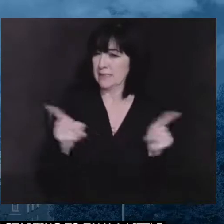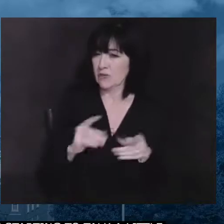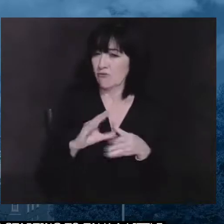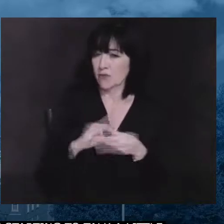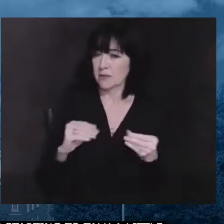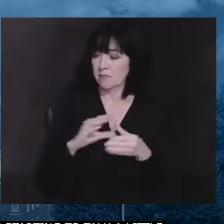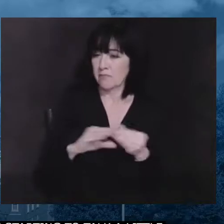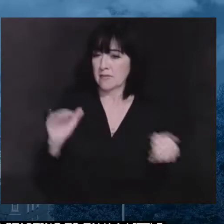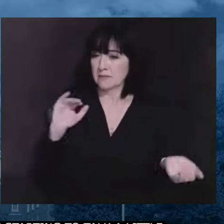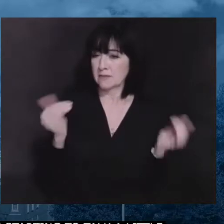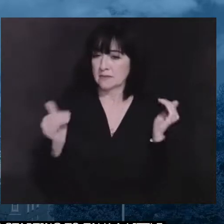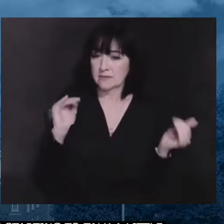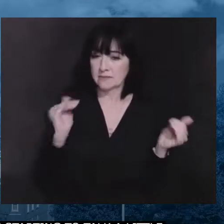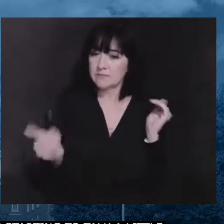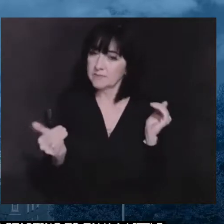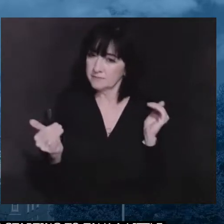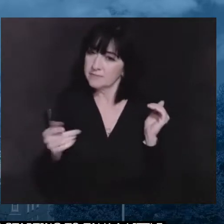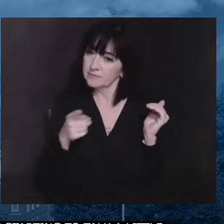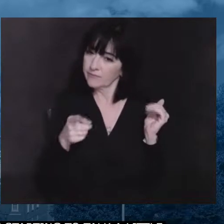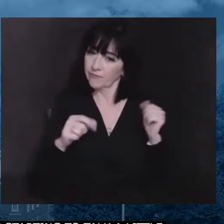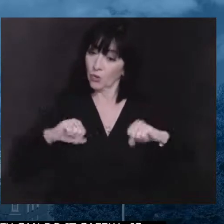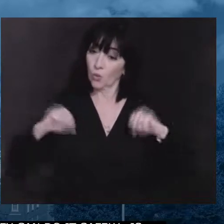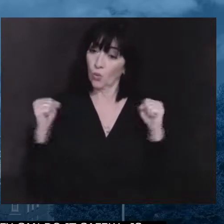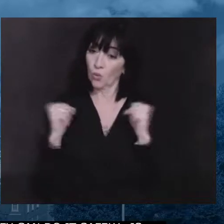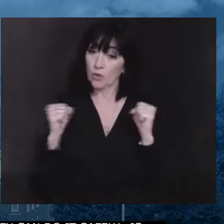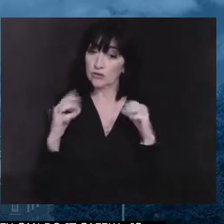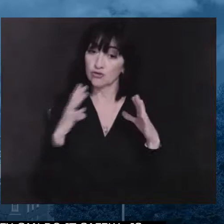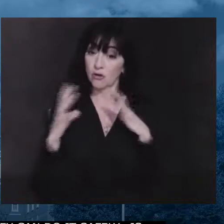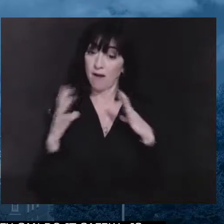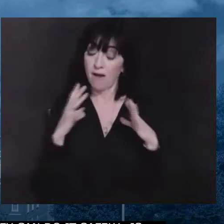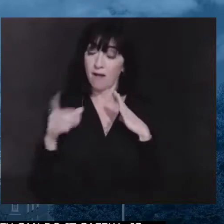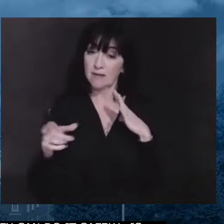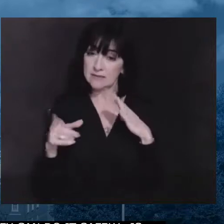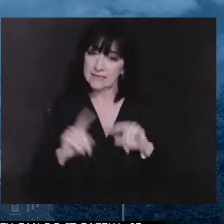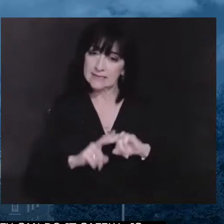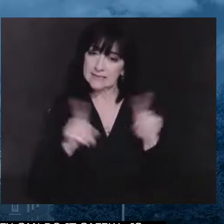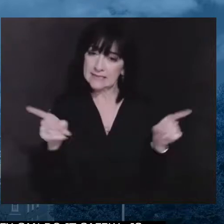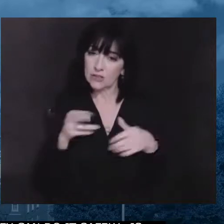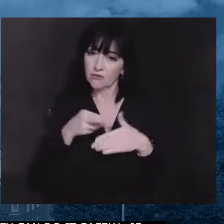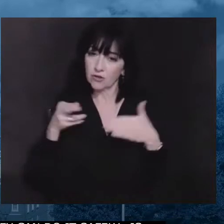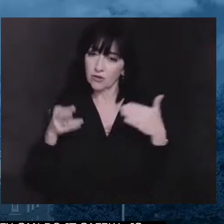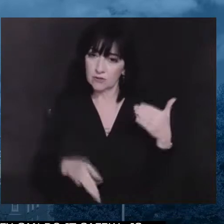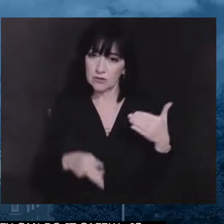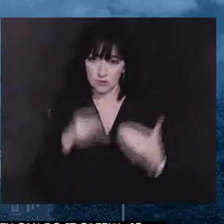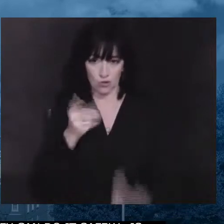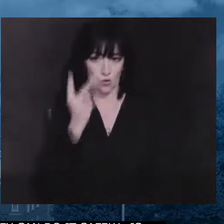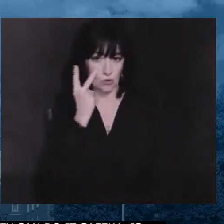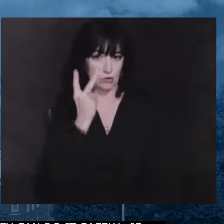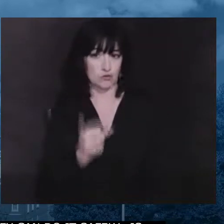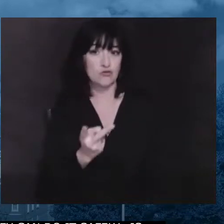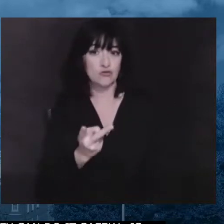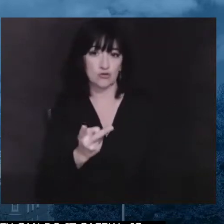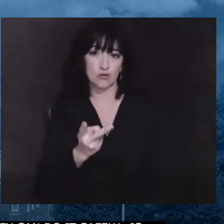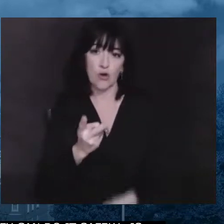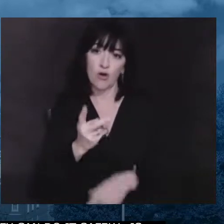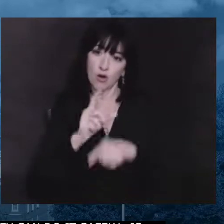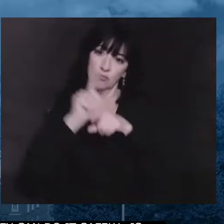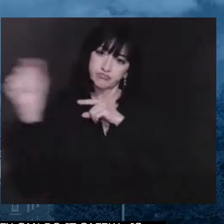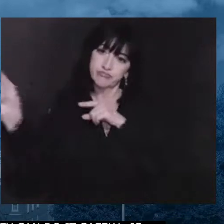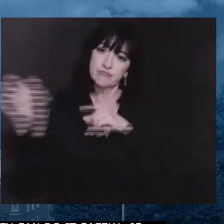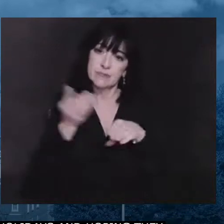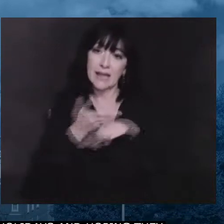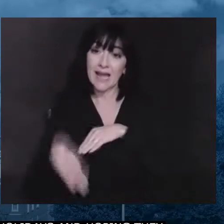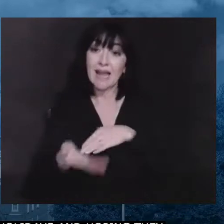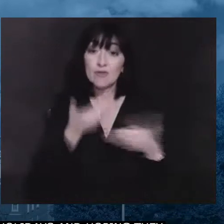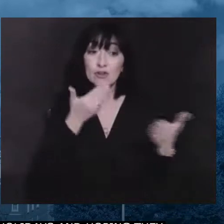winter holidays that you think will yield a different result, knowing that we saw a big spike in cases and hospitalizations after